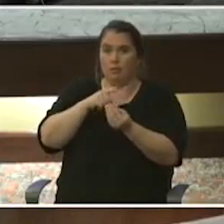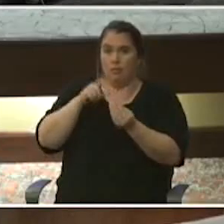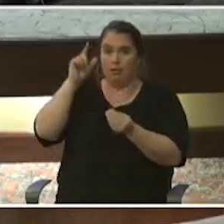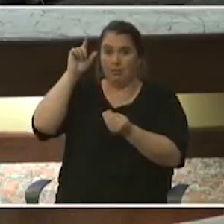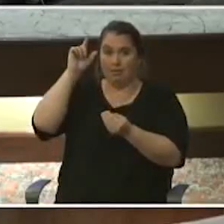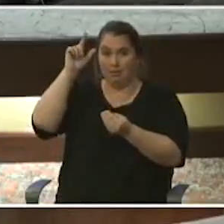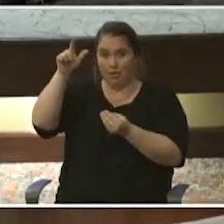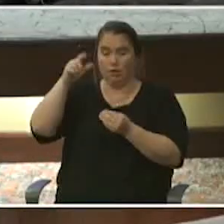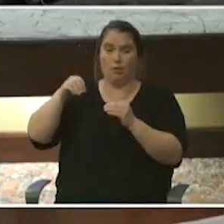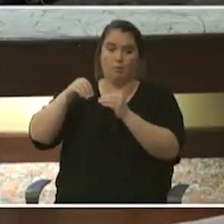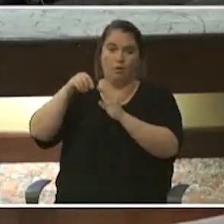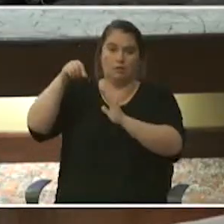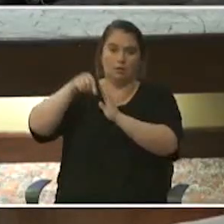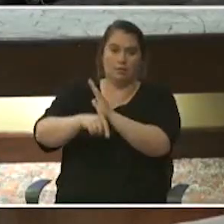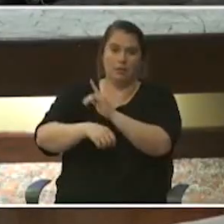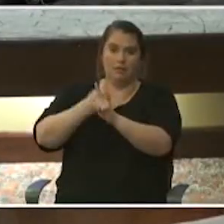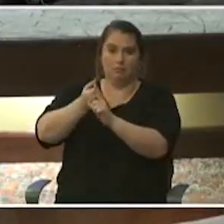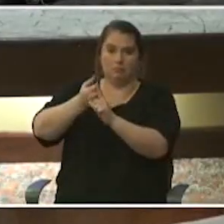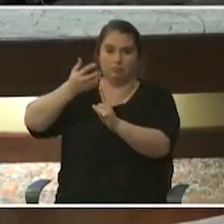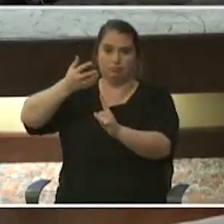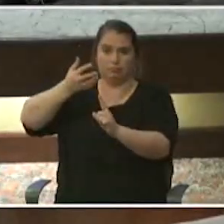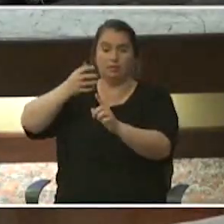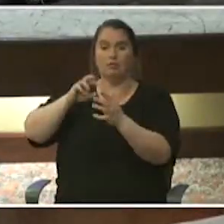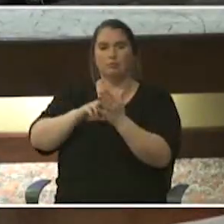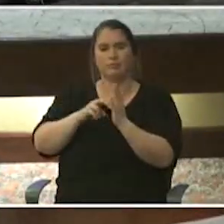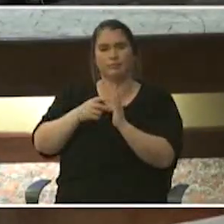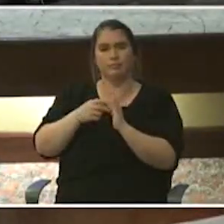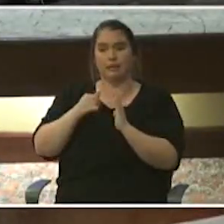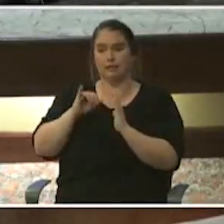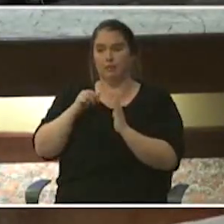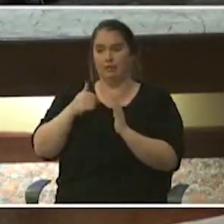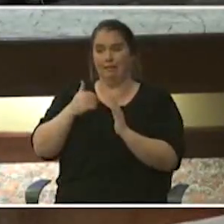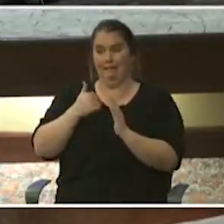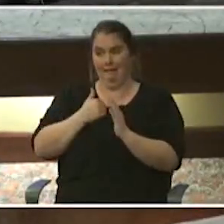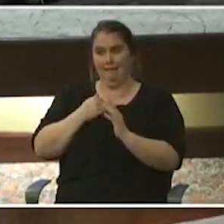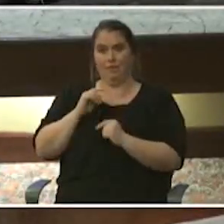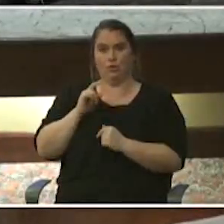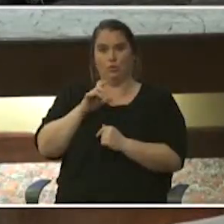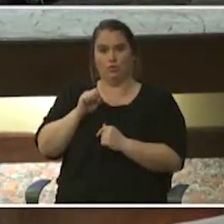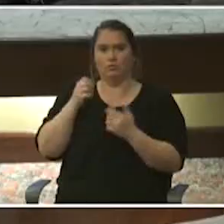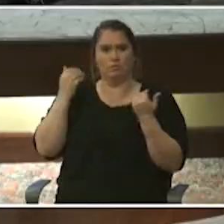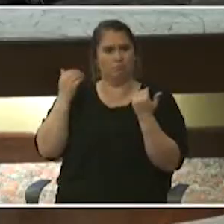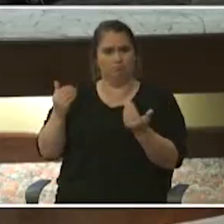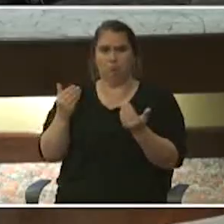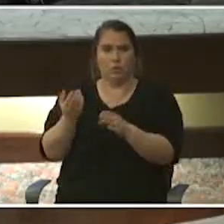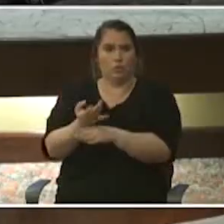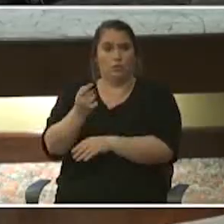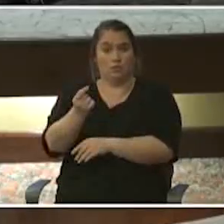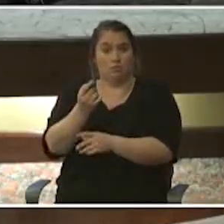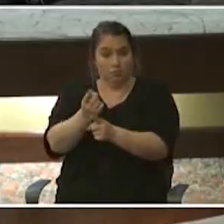greater depth and detail to utilize. I mean, if we have the tools, we might as well use them, right?